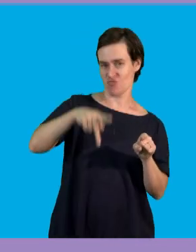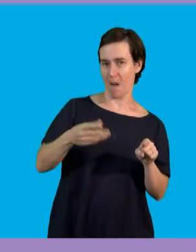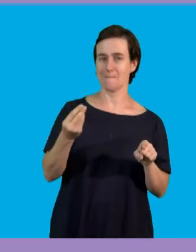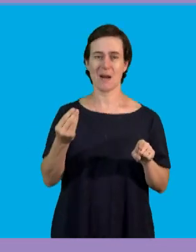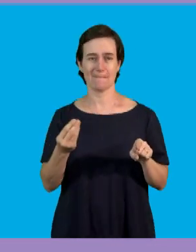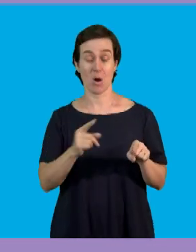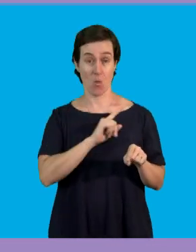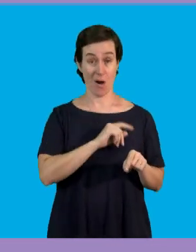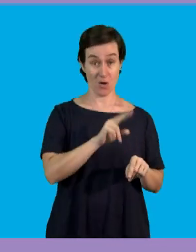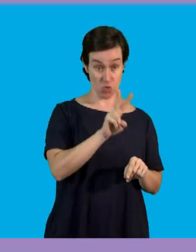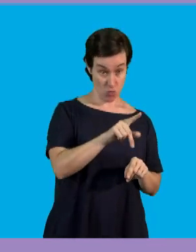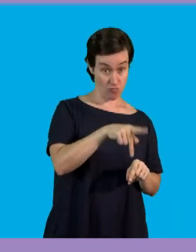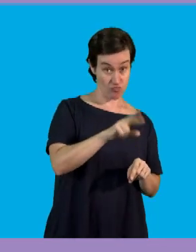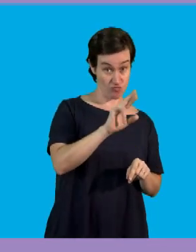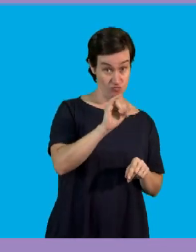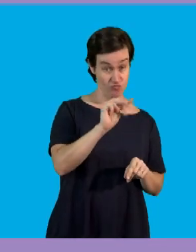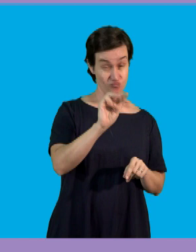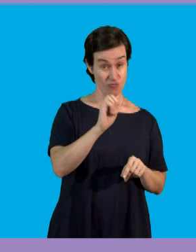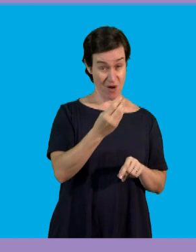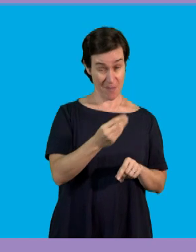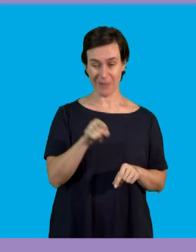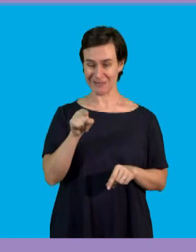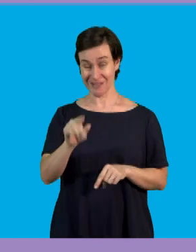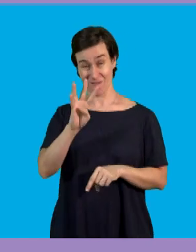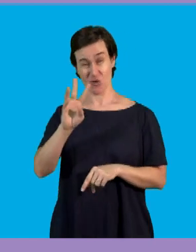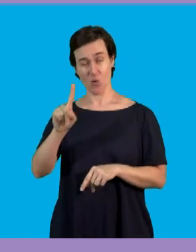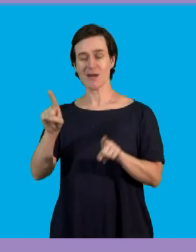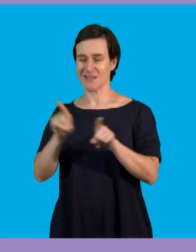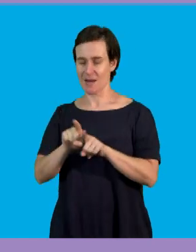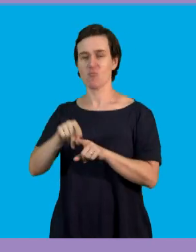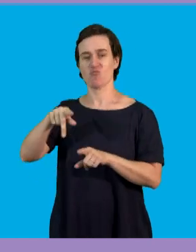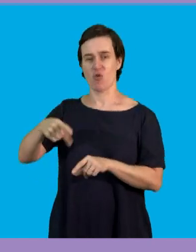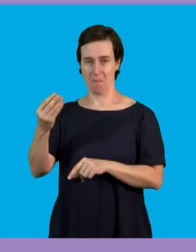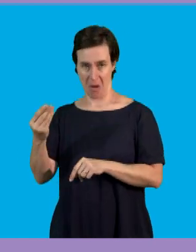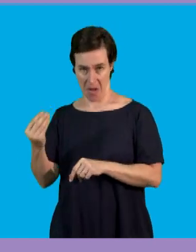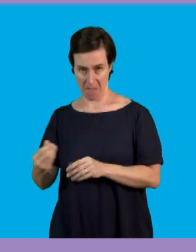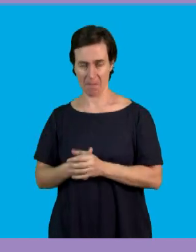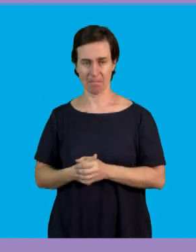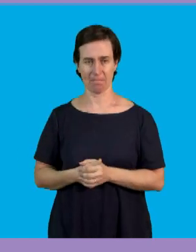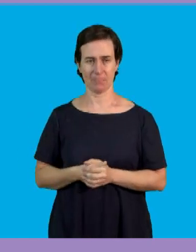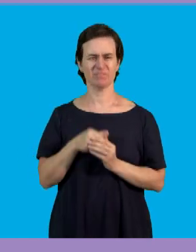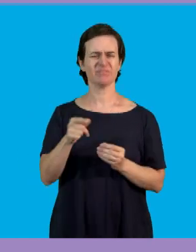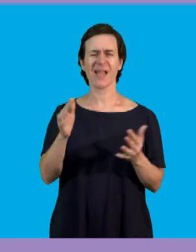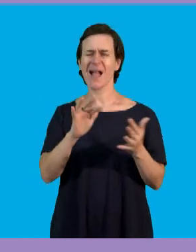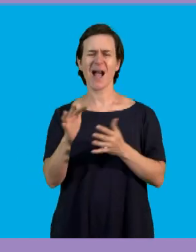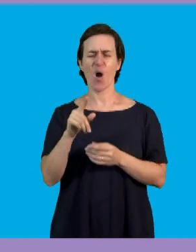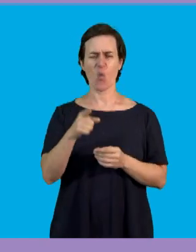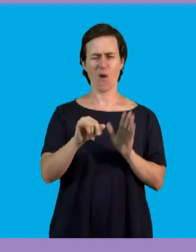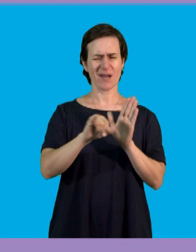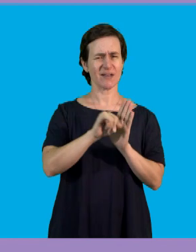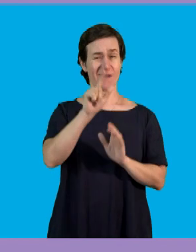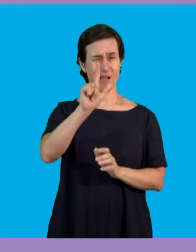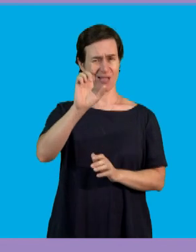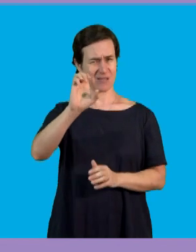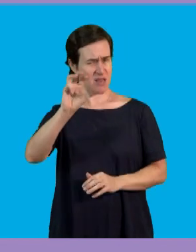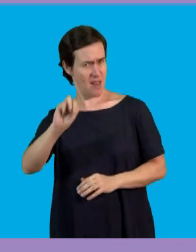prime numbers because 2 is a prime number and 41 is a prime number. Now, how are we going to find the